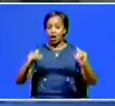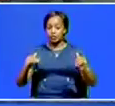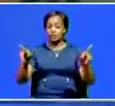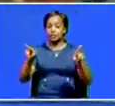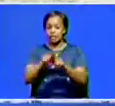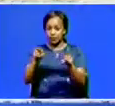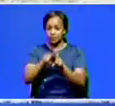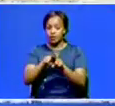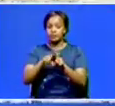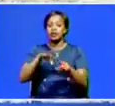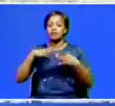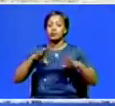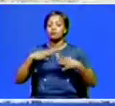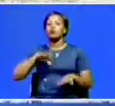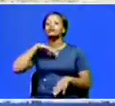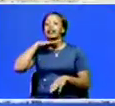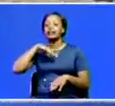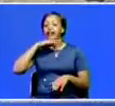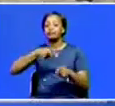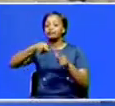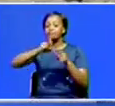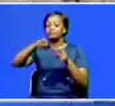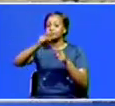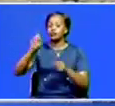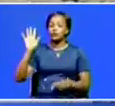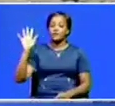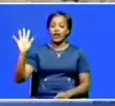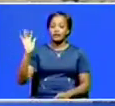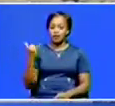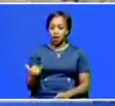toll from the tragedy increases to 5. Timothy Otieno.